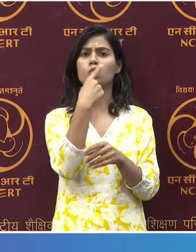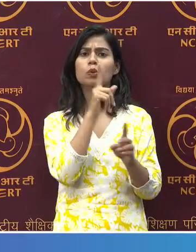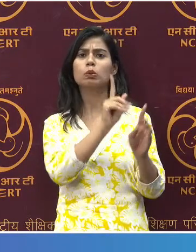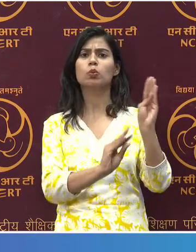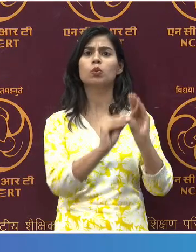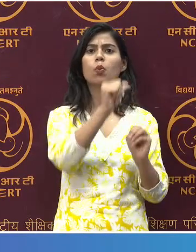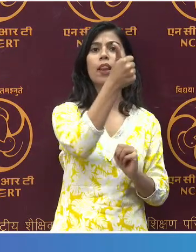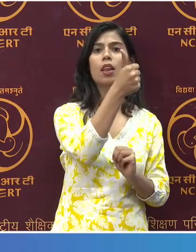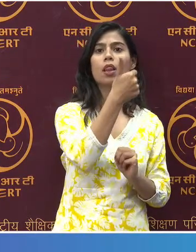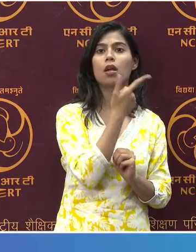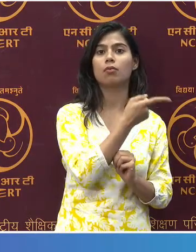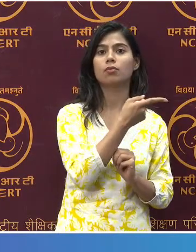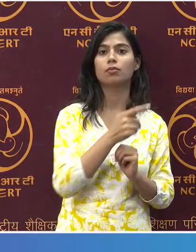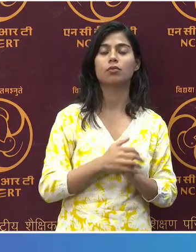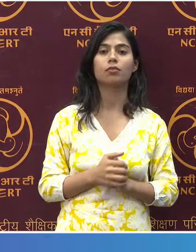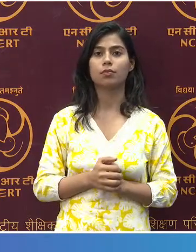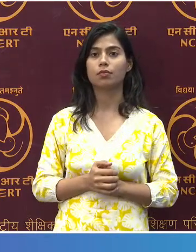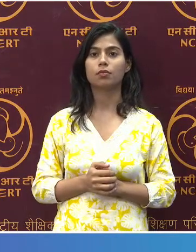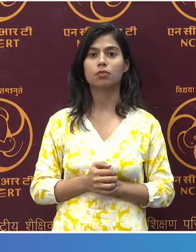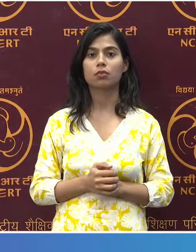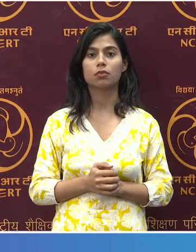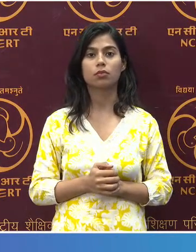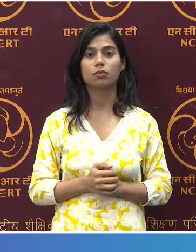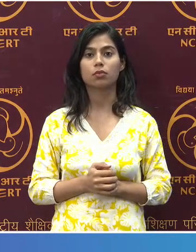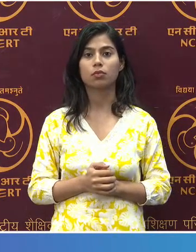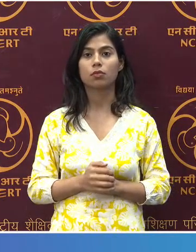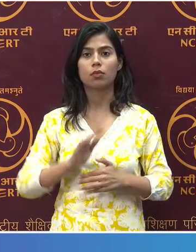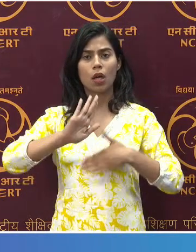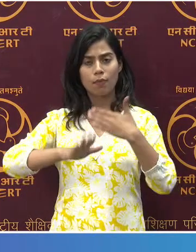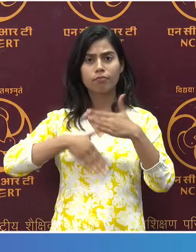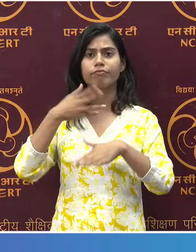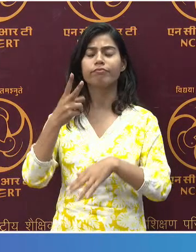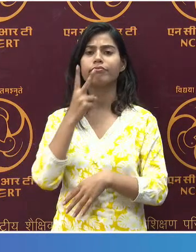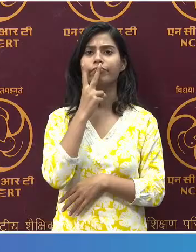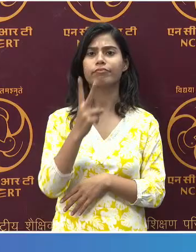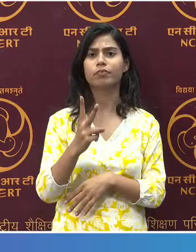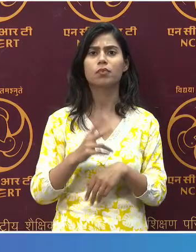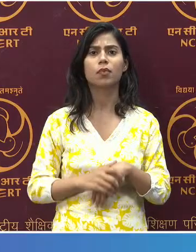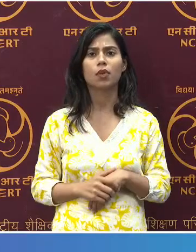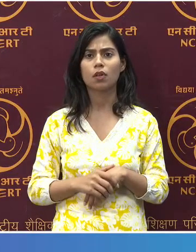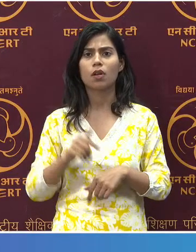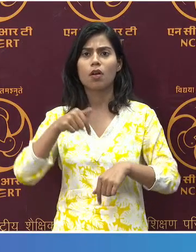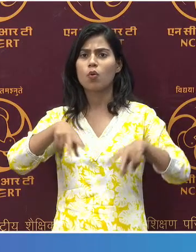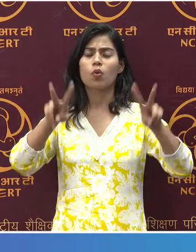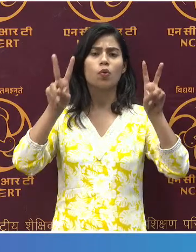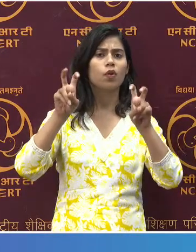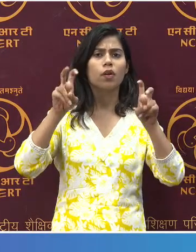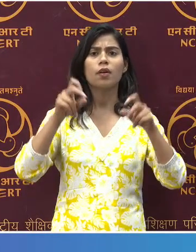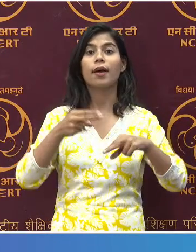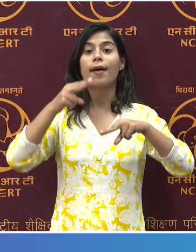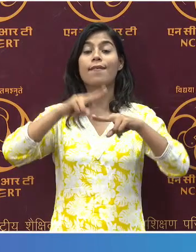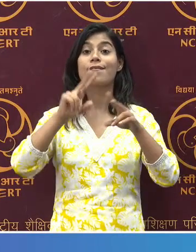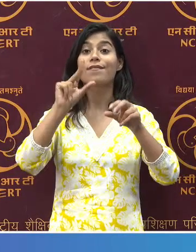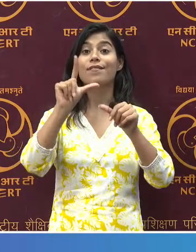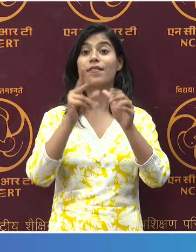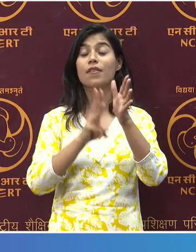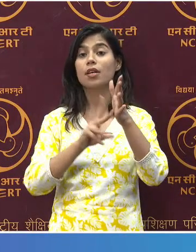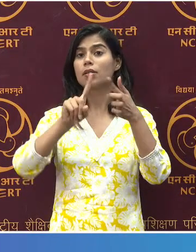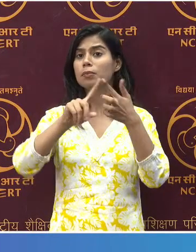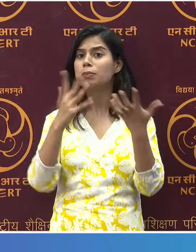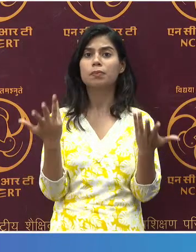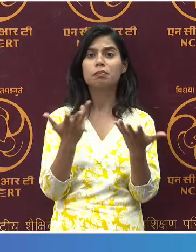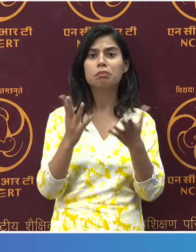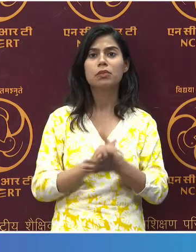All right. Okay. So, moving further, we can talk about flame characterization. It means